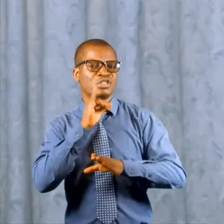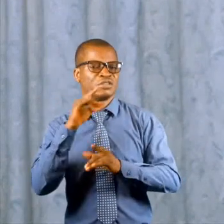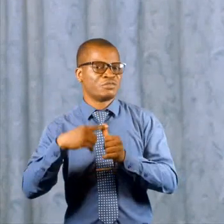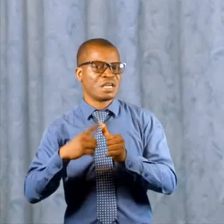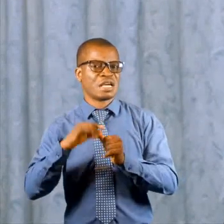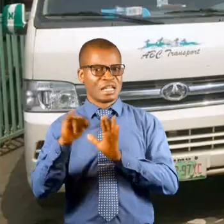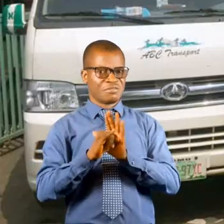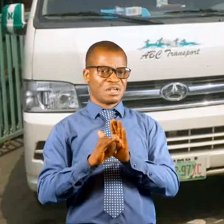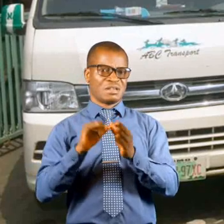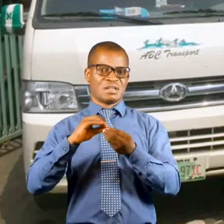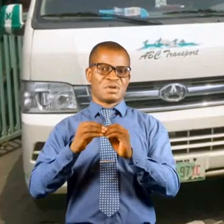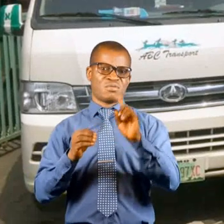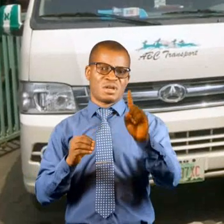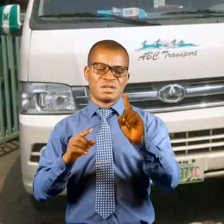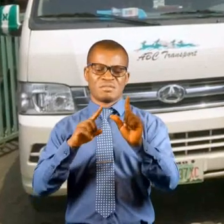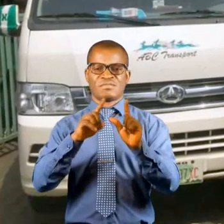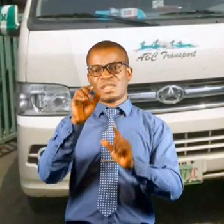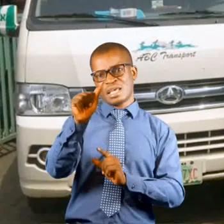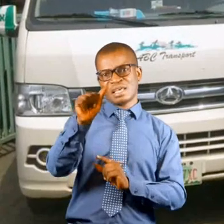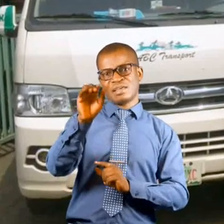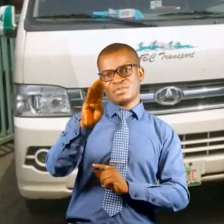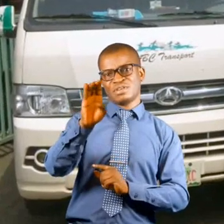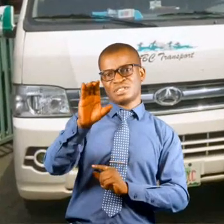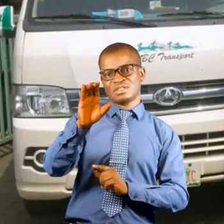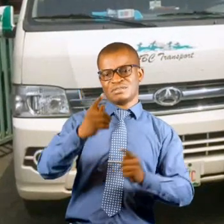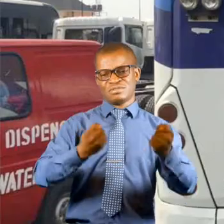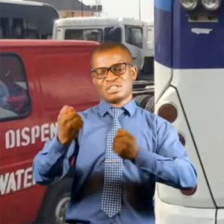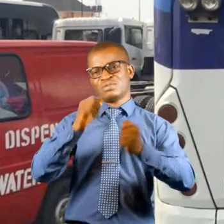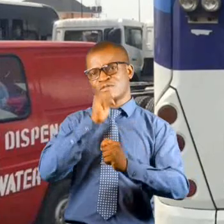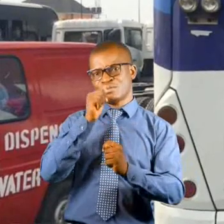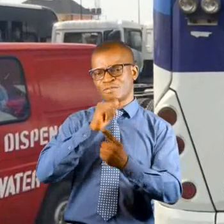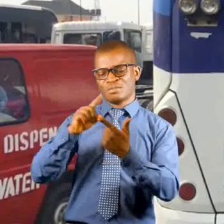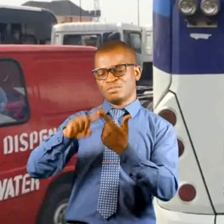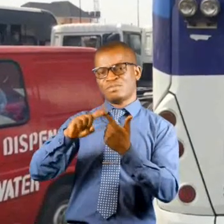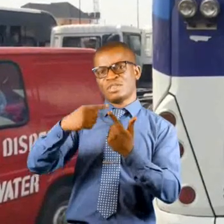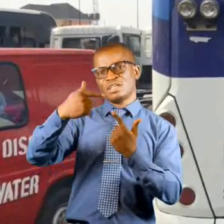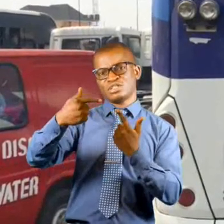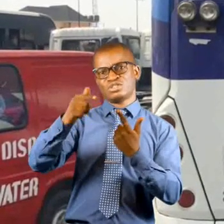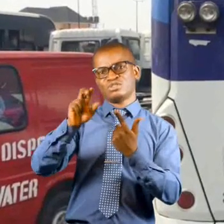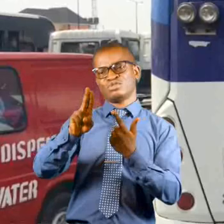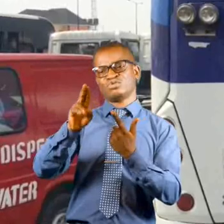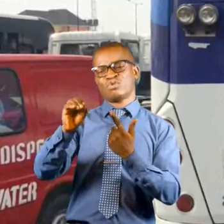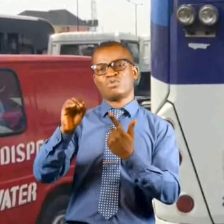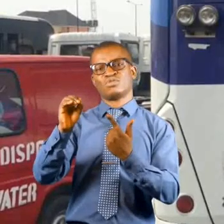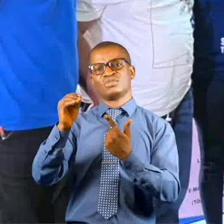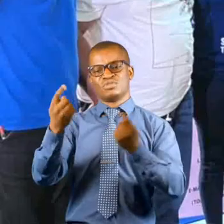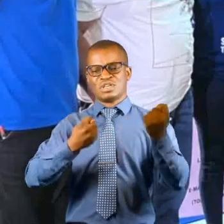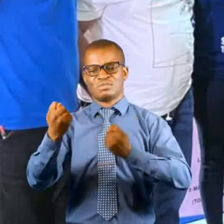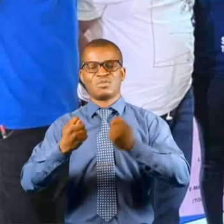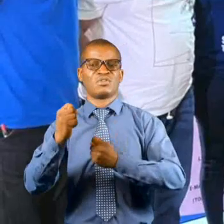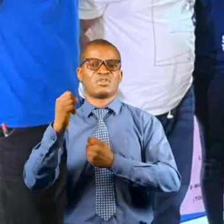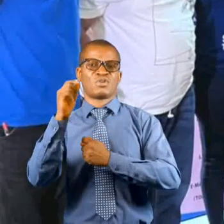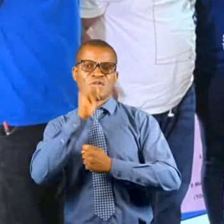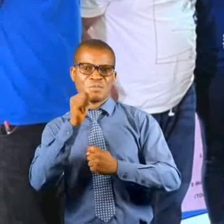we identified the ABC Transport Company, we identified the GUO Transport Company, as well as